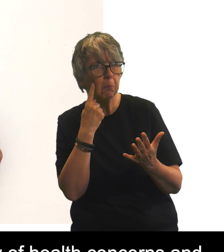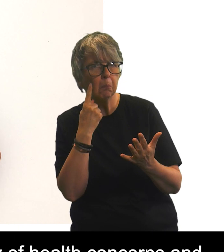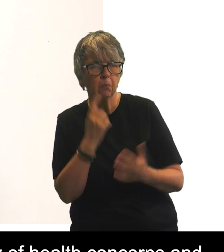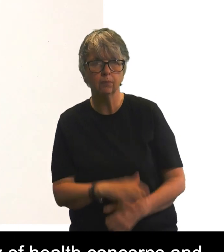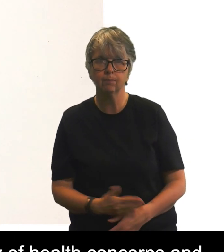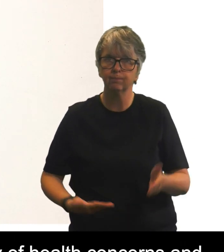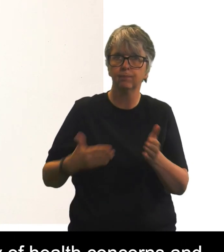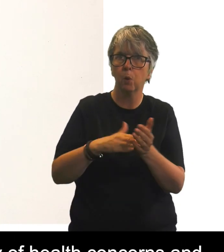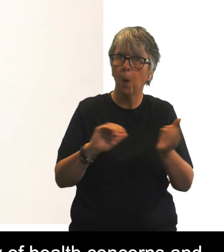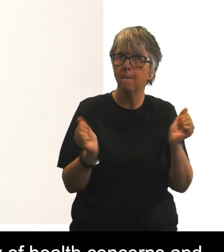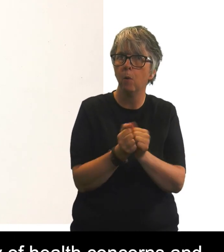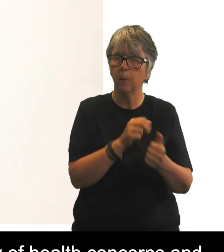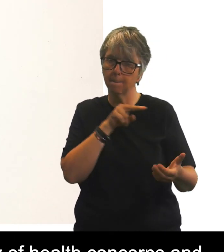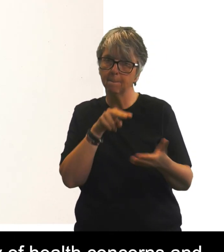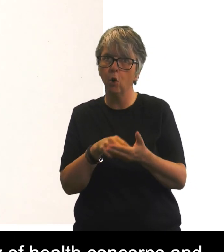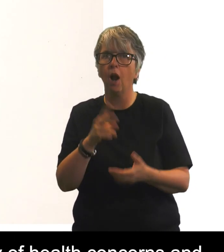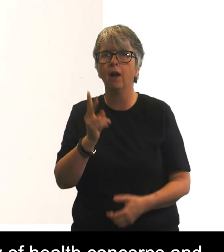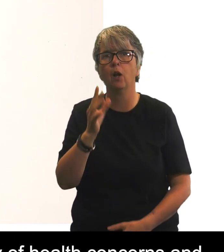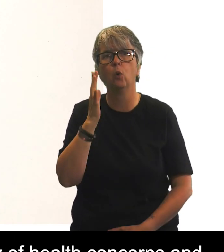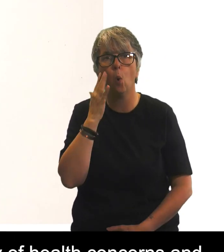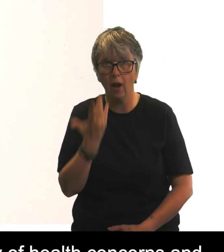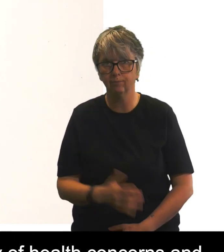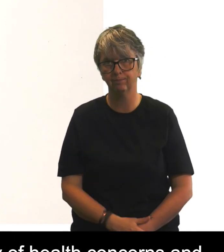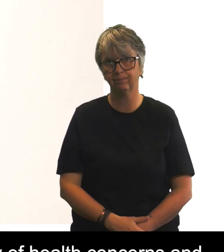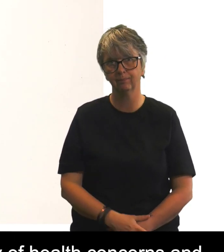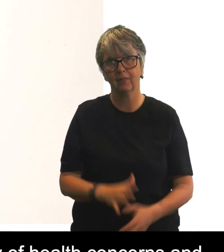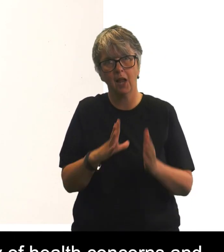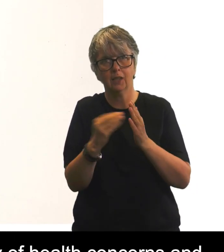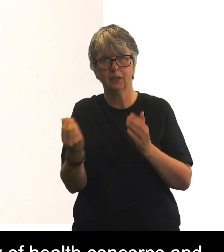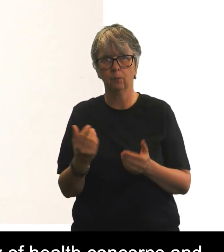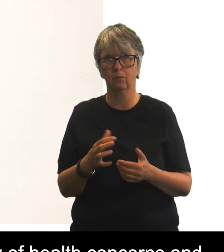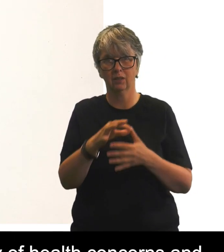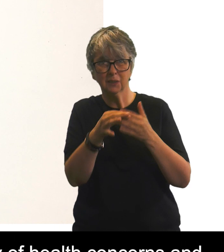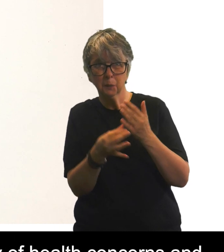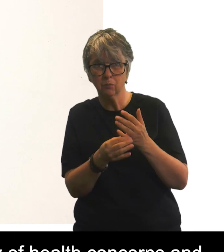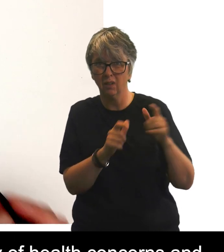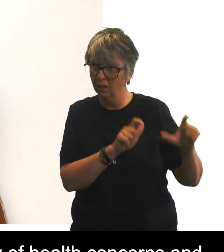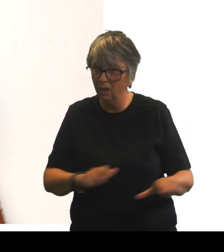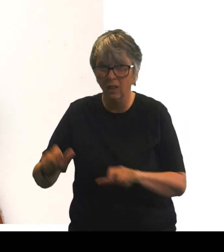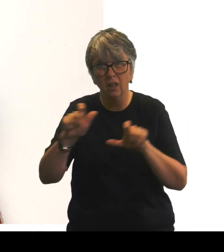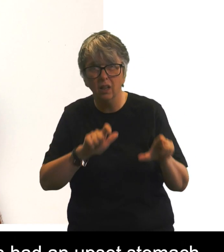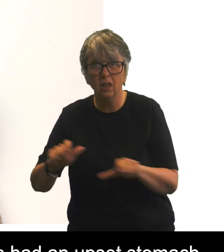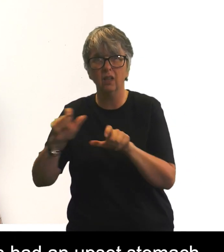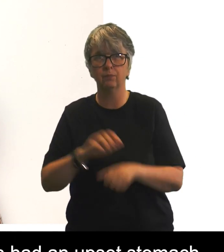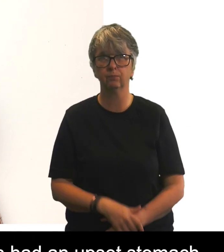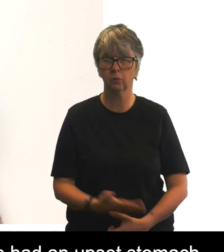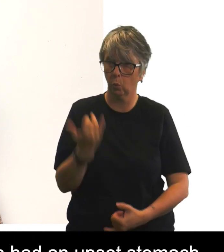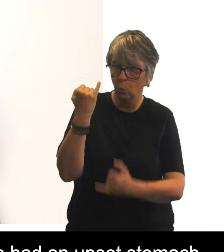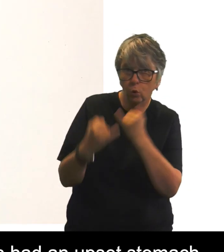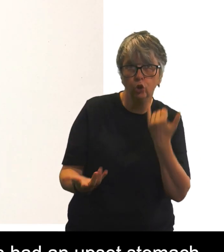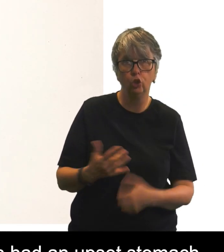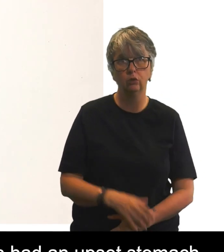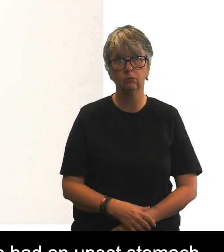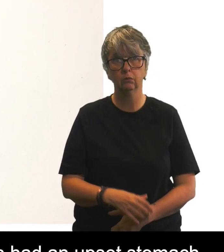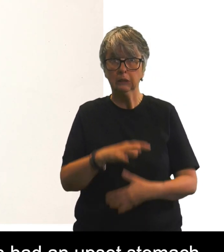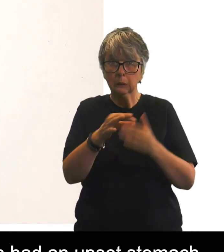patients with a variety of health concerns, and some patients might have symptoms where the cause is unclear. This is the case